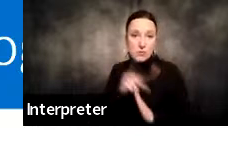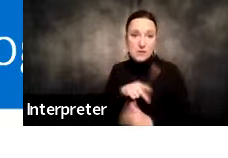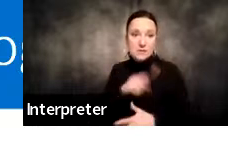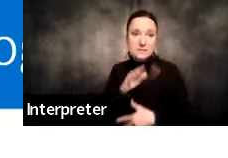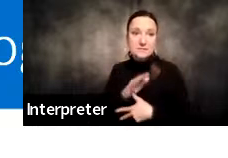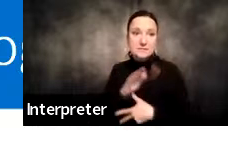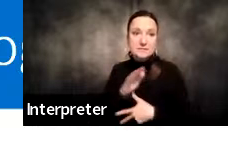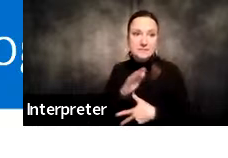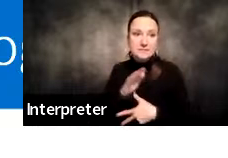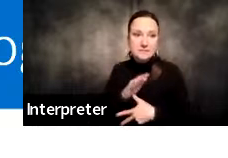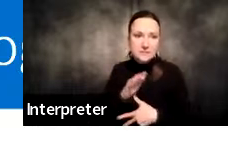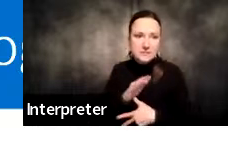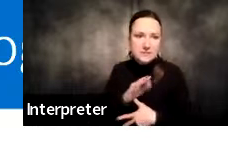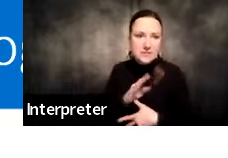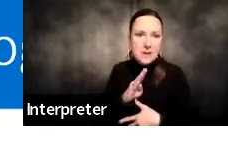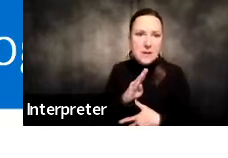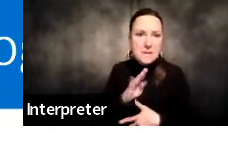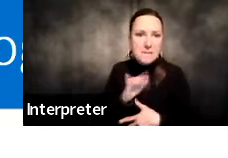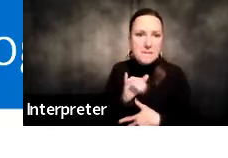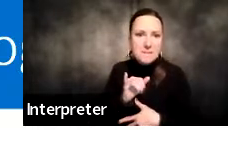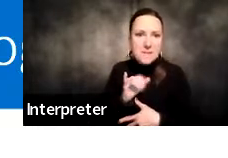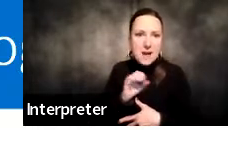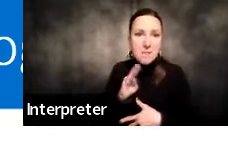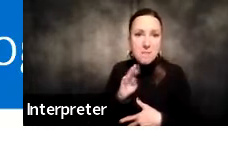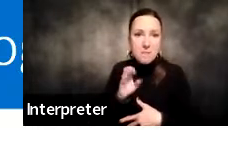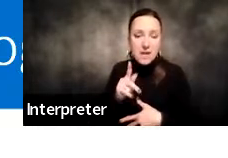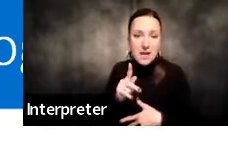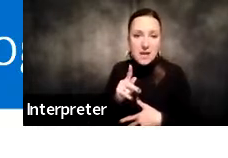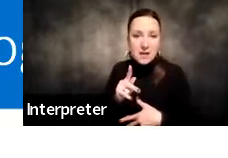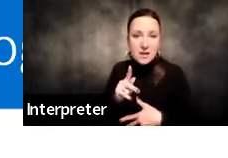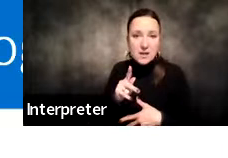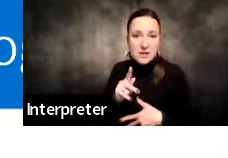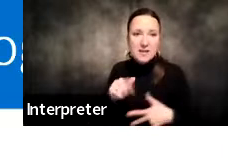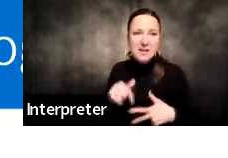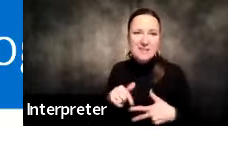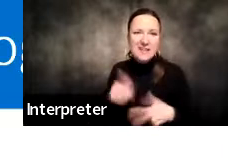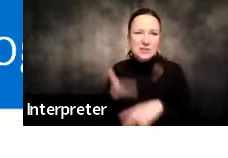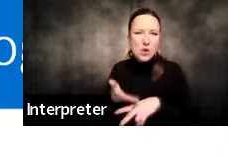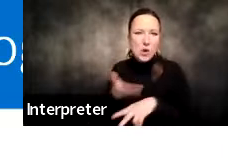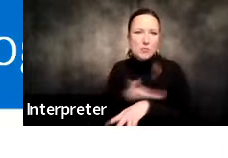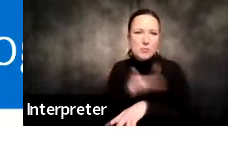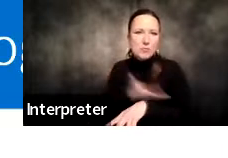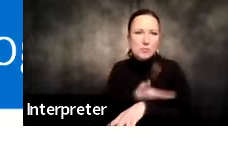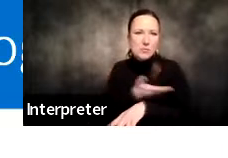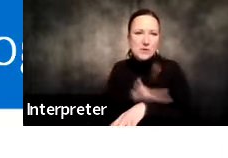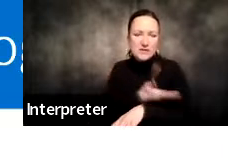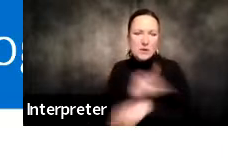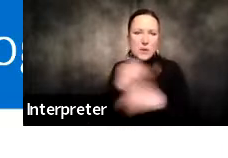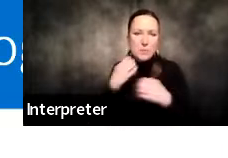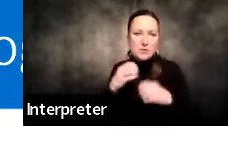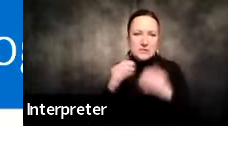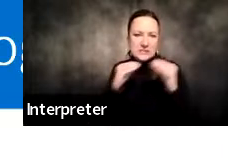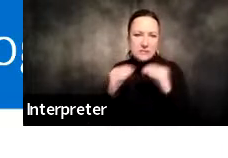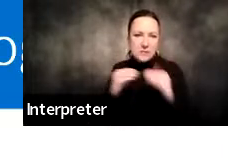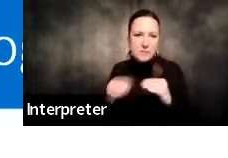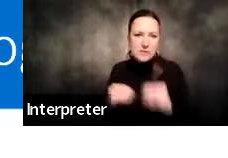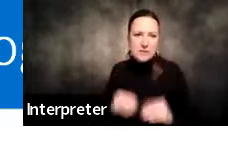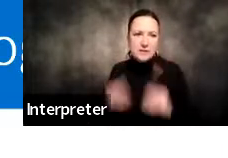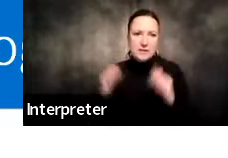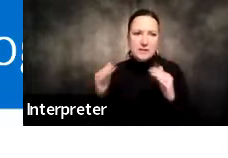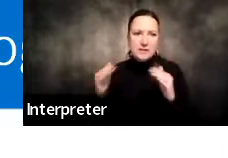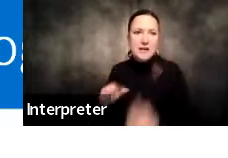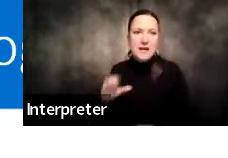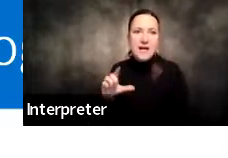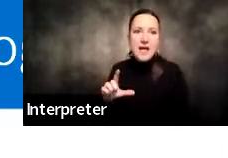block program, which is part of our capital improvements and emergency repair program. We have our